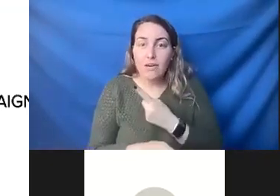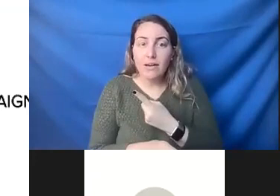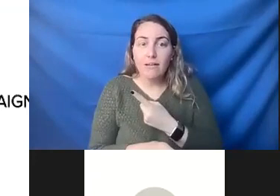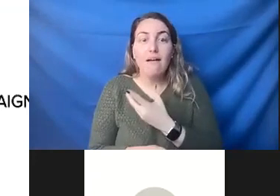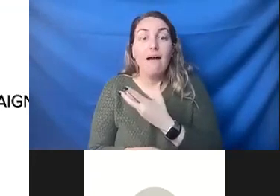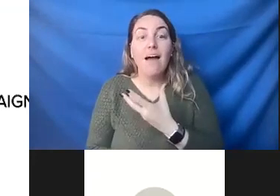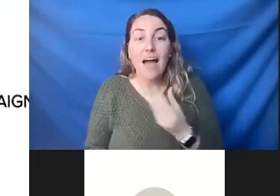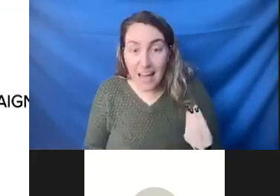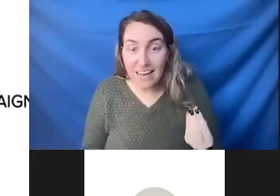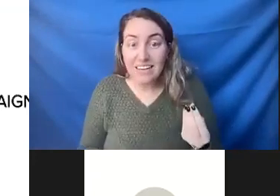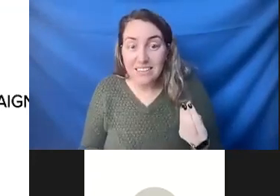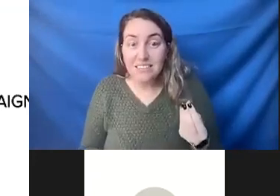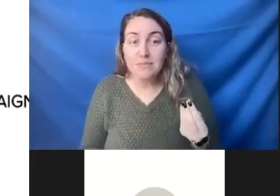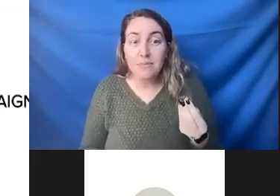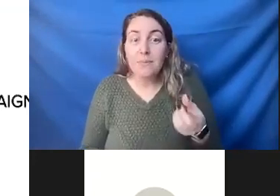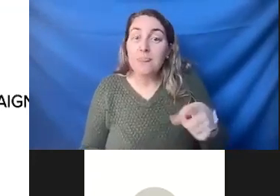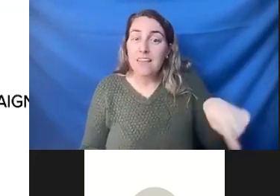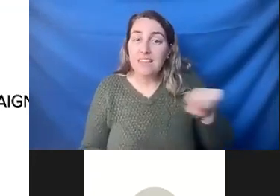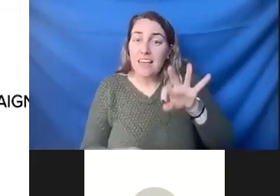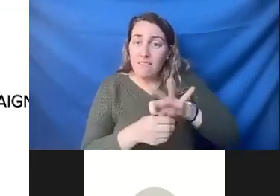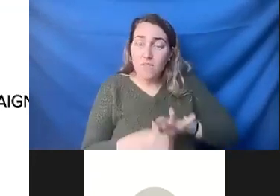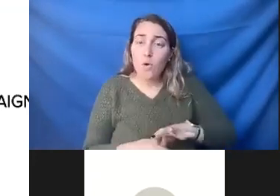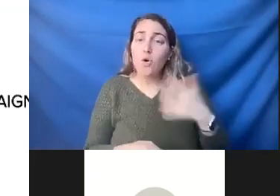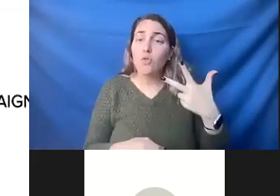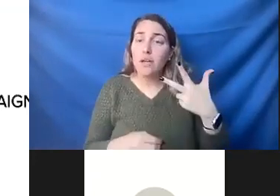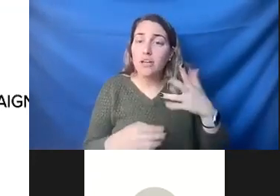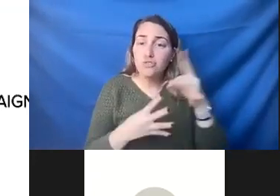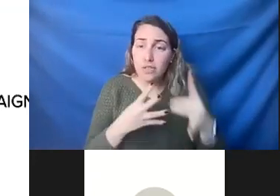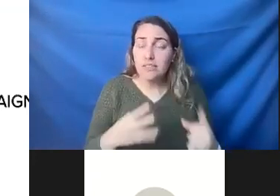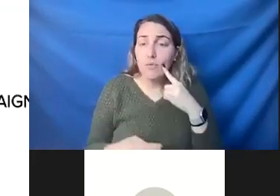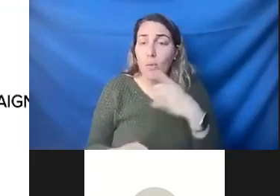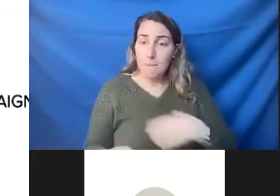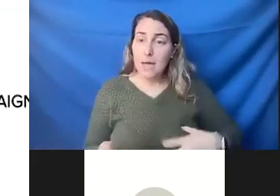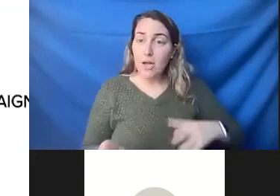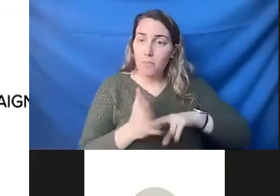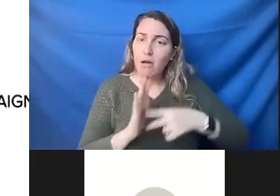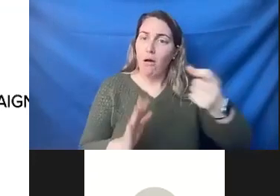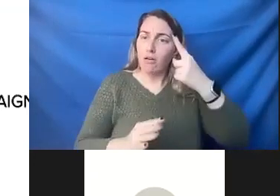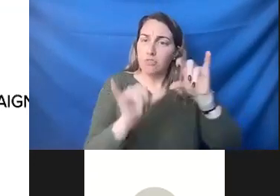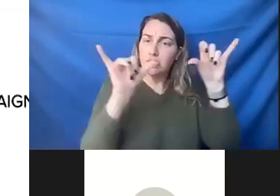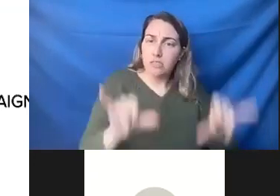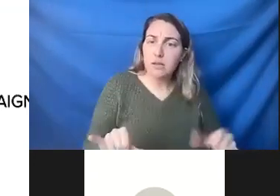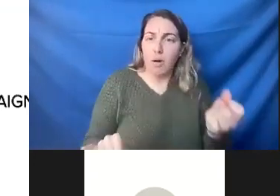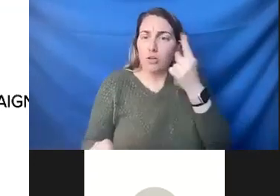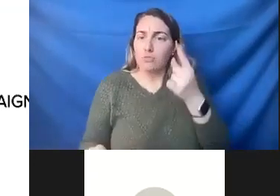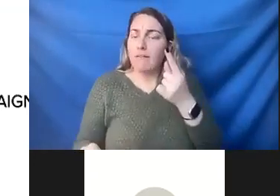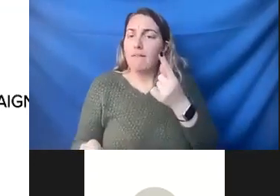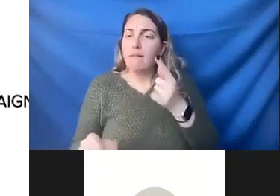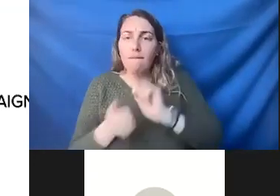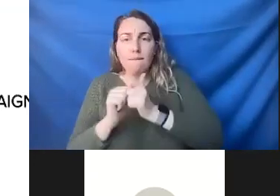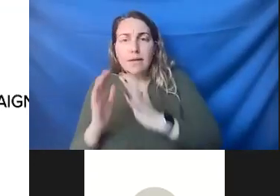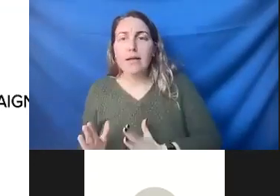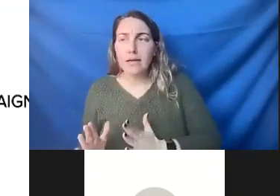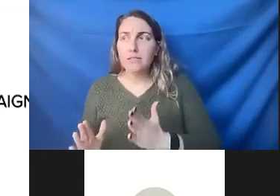indicating that they understood how the system worked and they were knowledgeable about enough of the candidates that they wanted to rank someone. So this